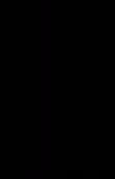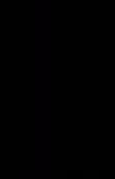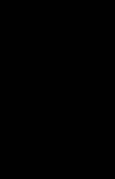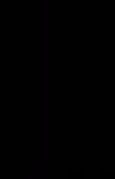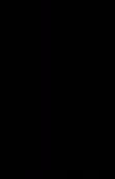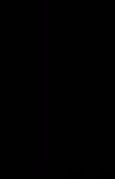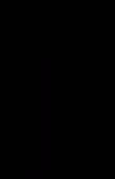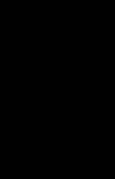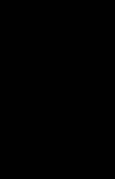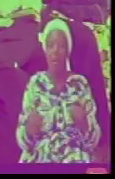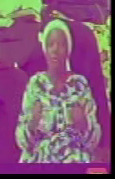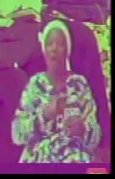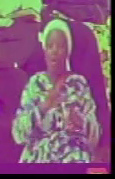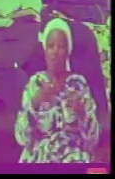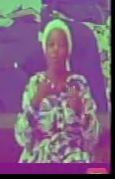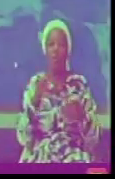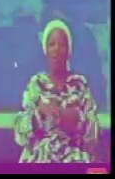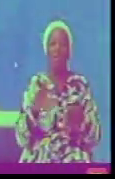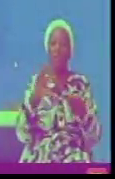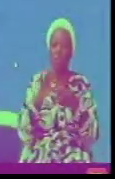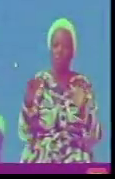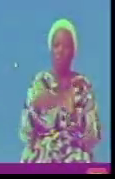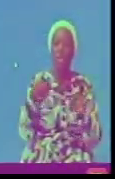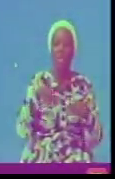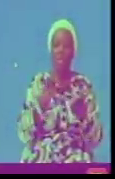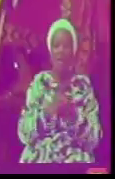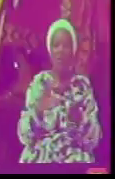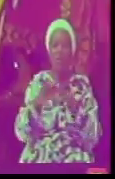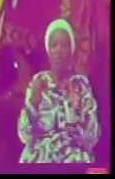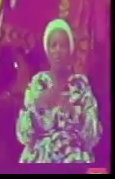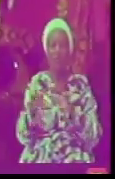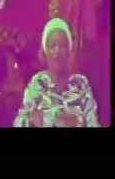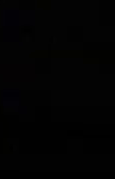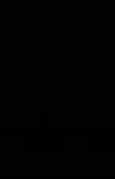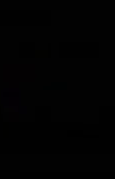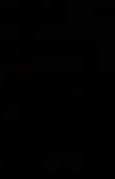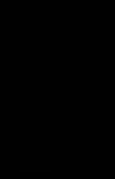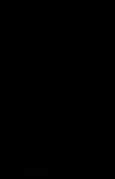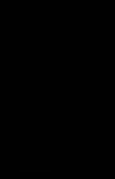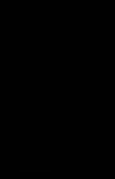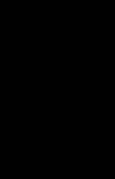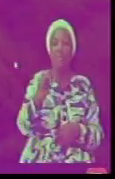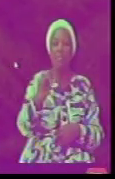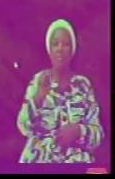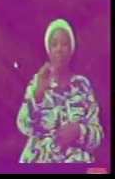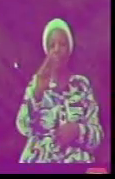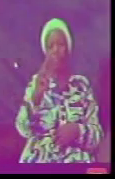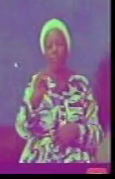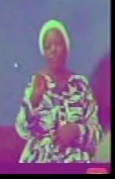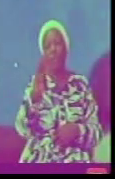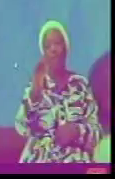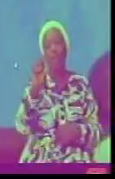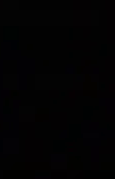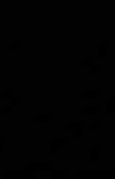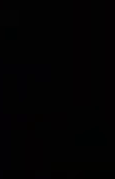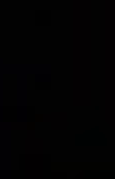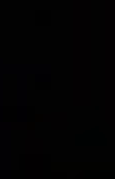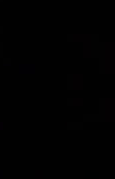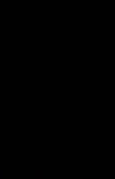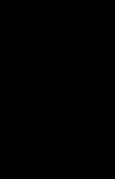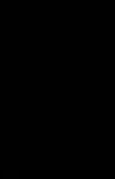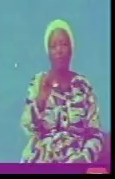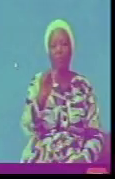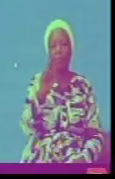today. Have it in Jesus' name. Now I'm going to the story you'll find in Numbers